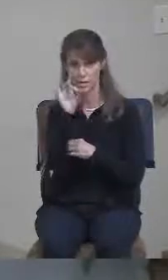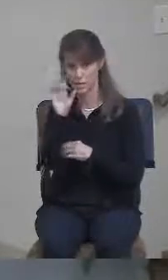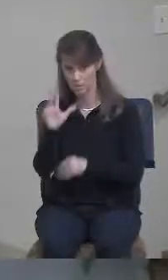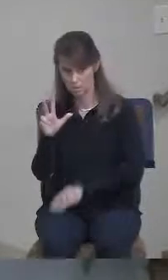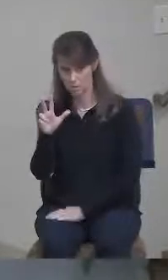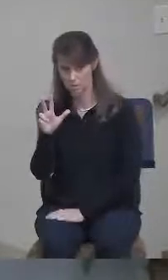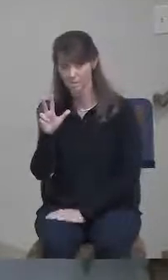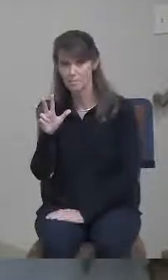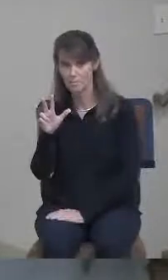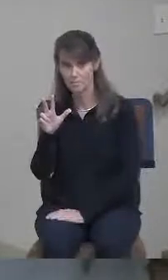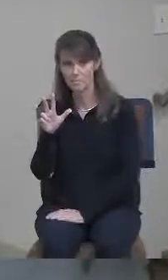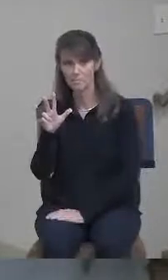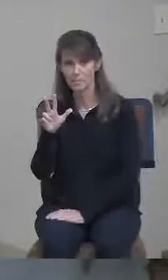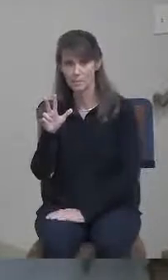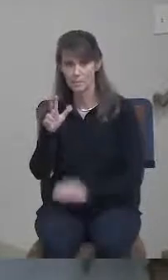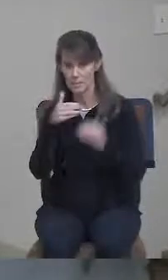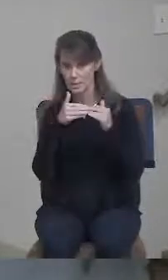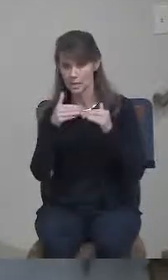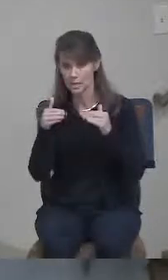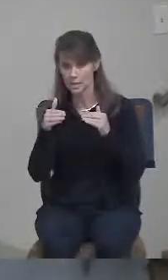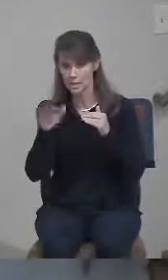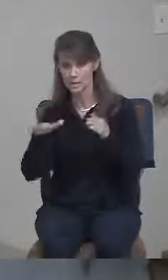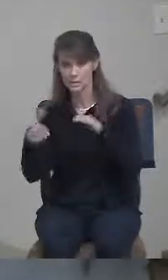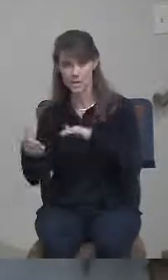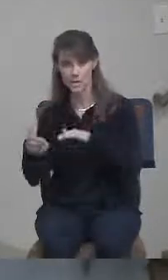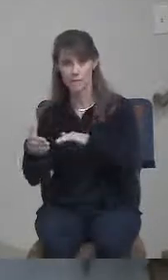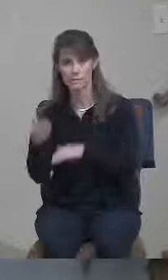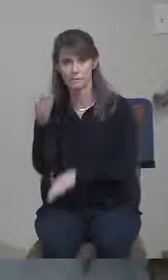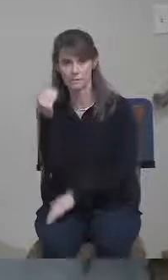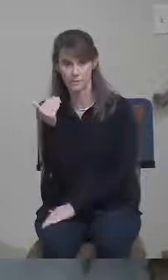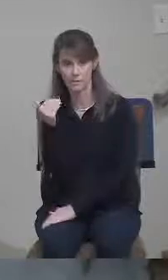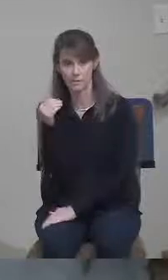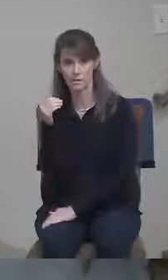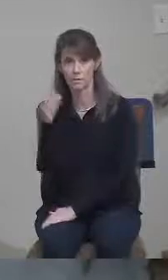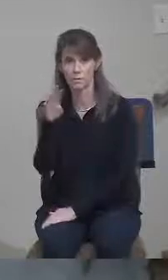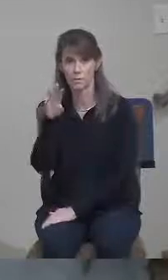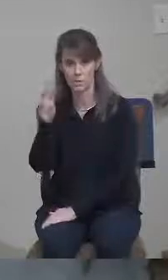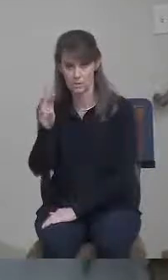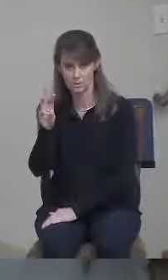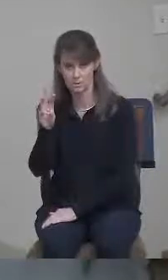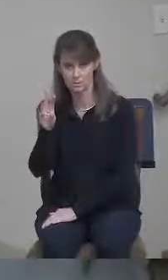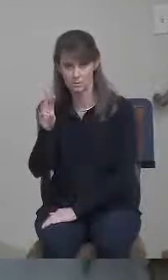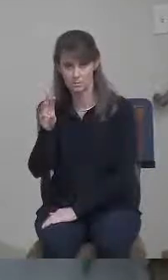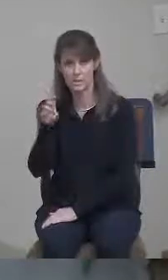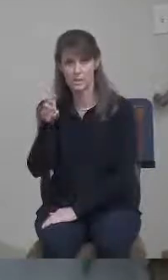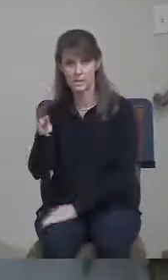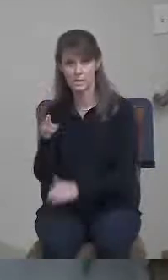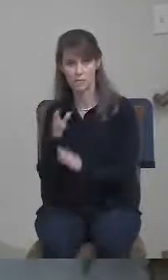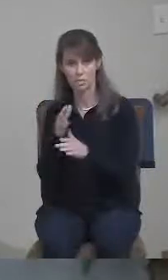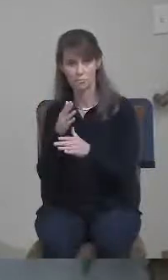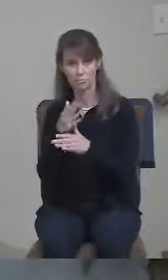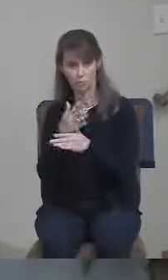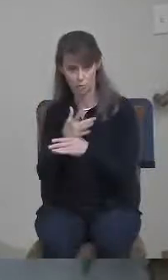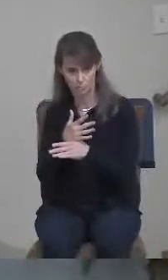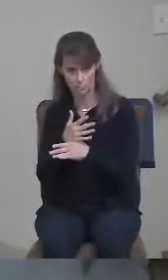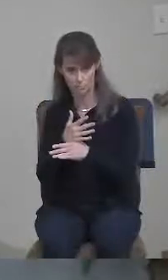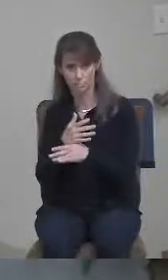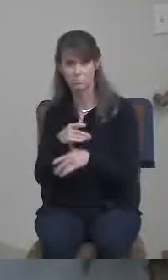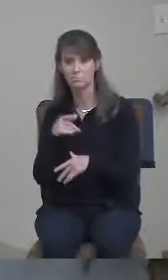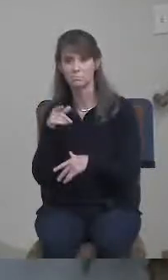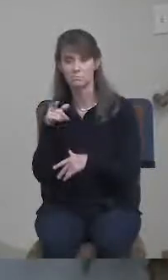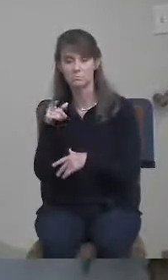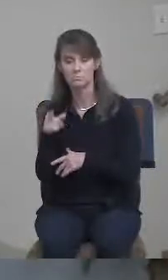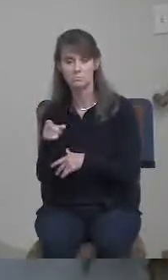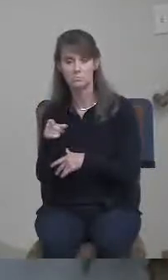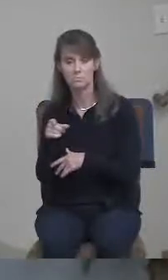and lived to 1546. He was a German, and his primary goal was not to start